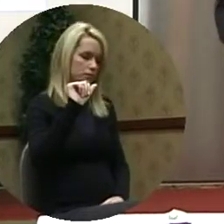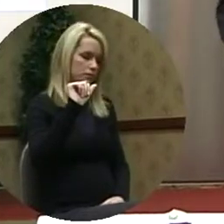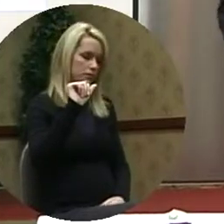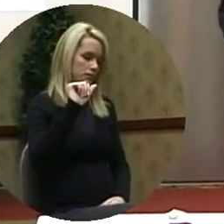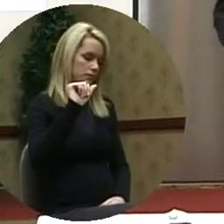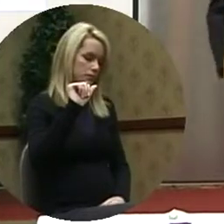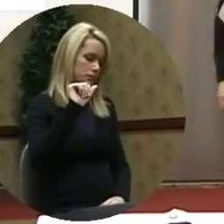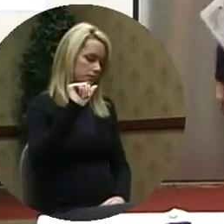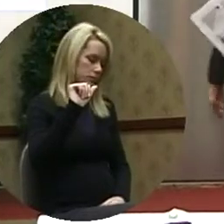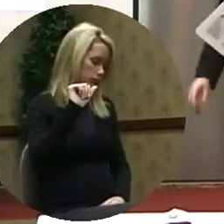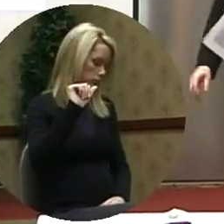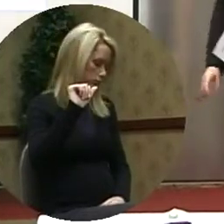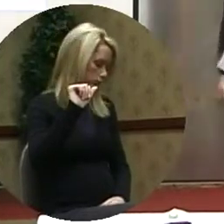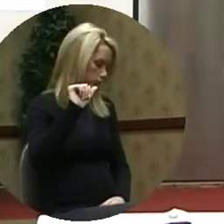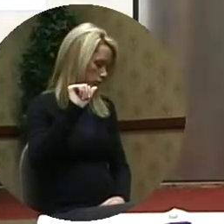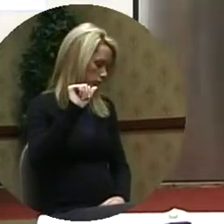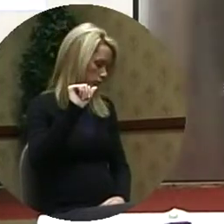Can you hold all that stuff all at once?